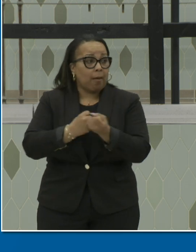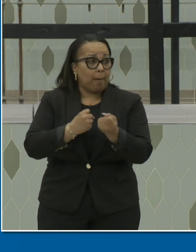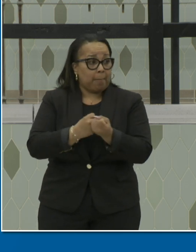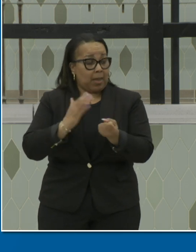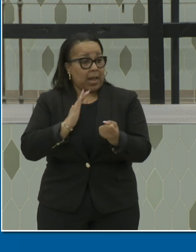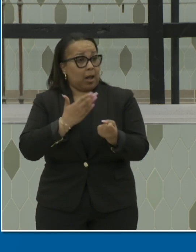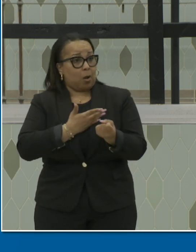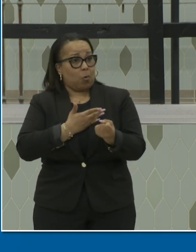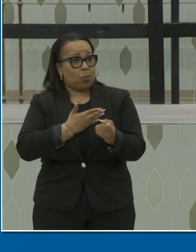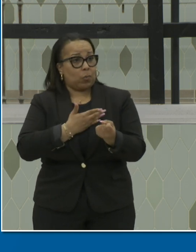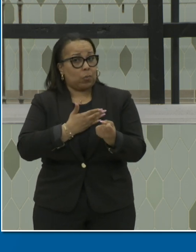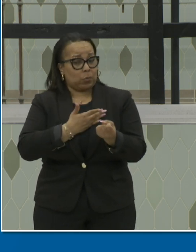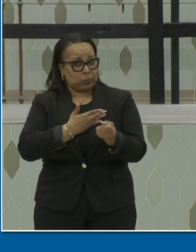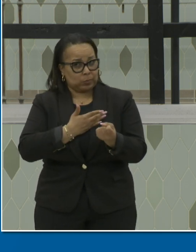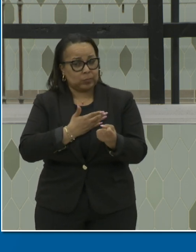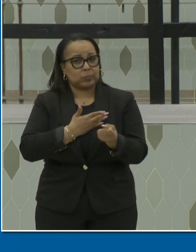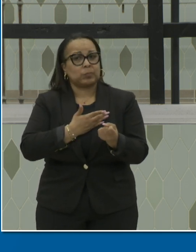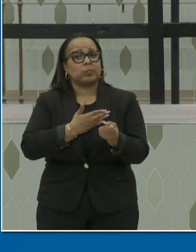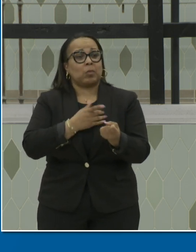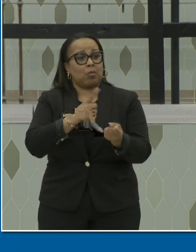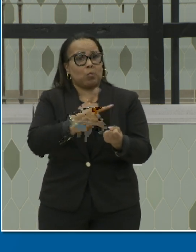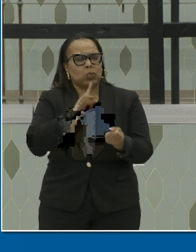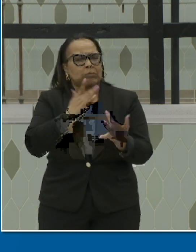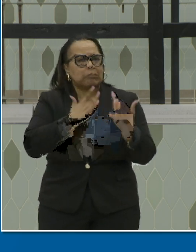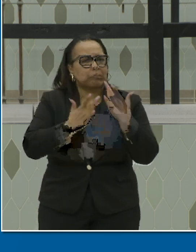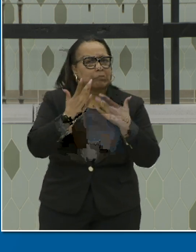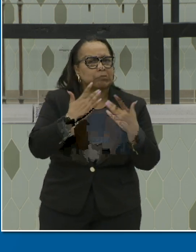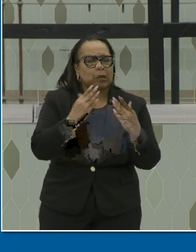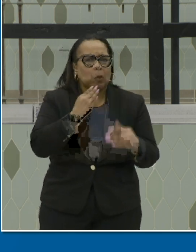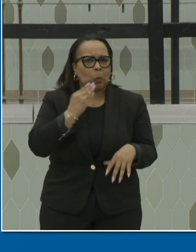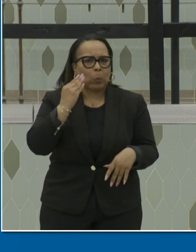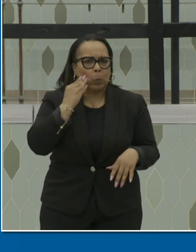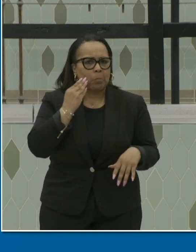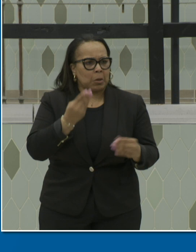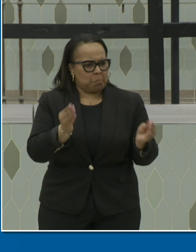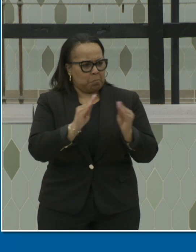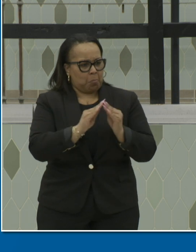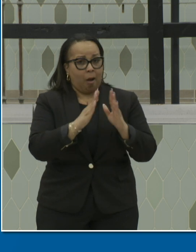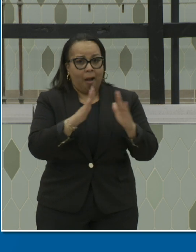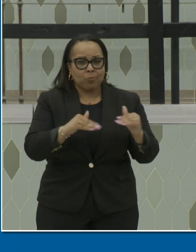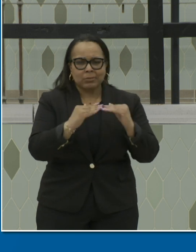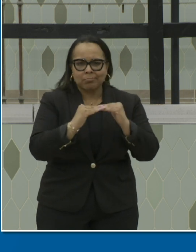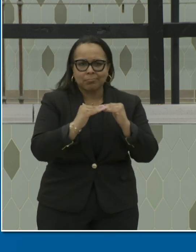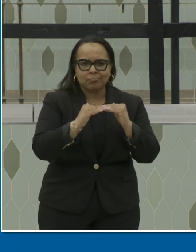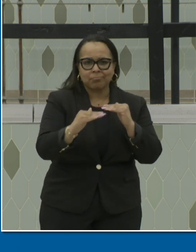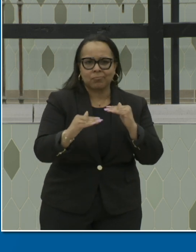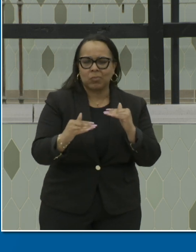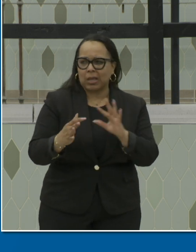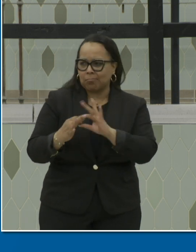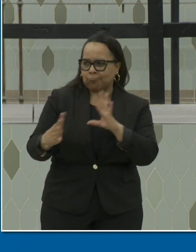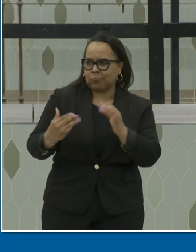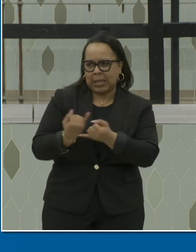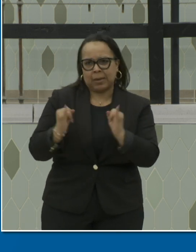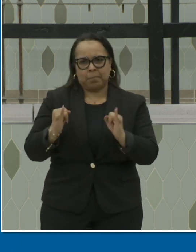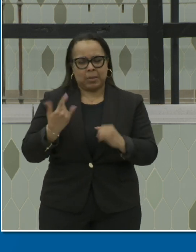our most housing vulnerable neighbors live with stability, independence, and